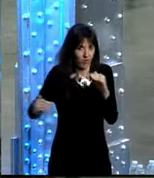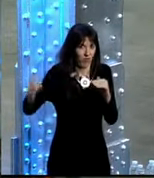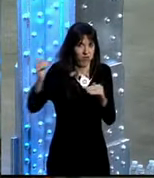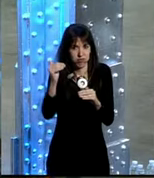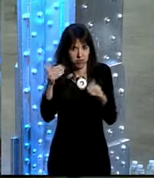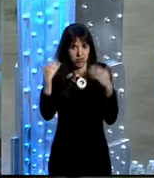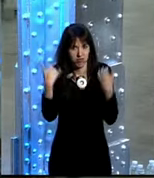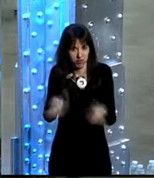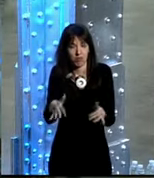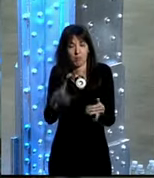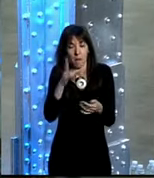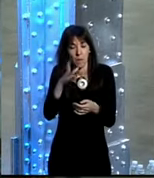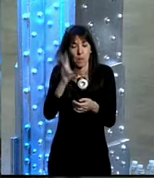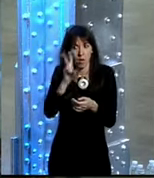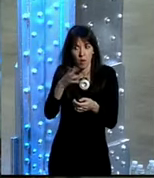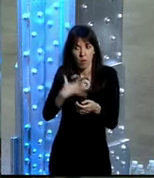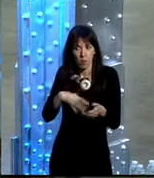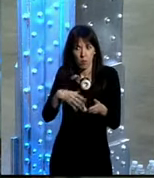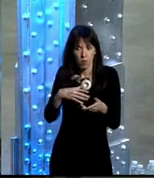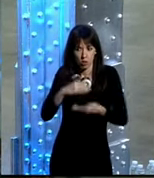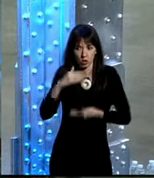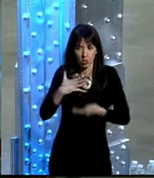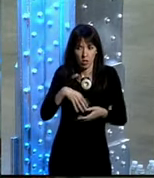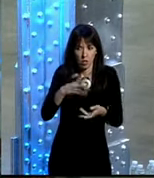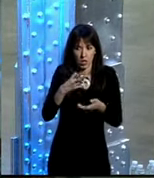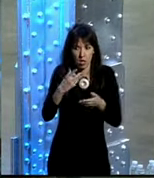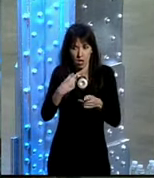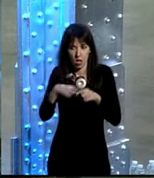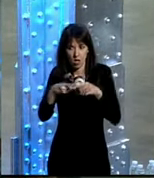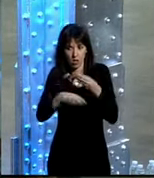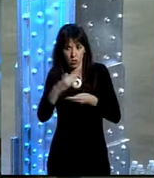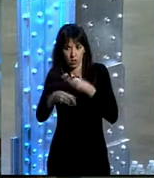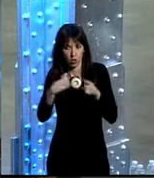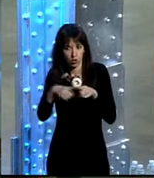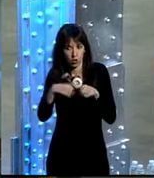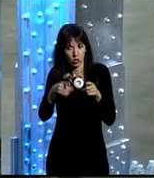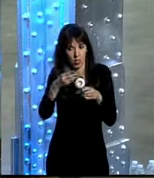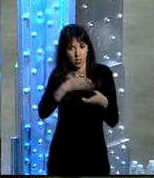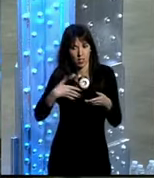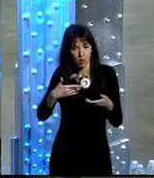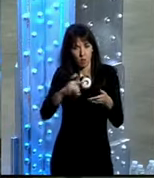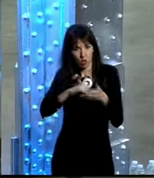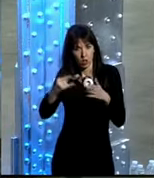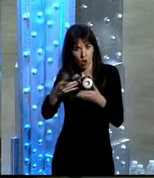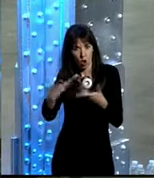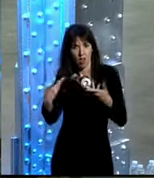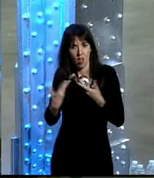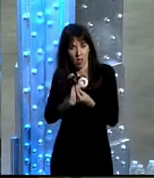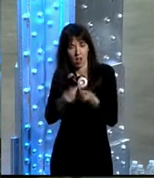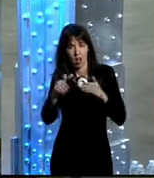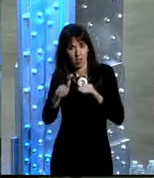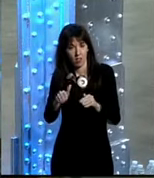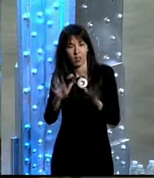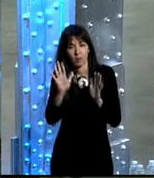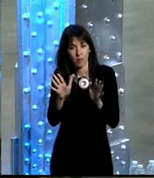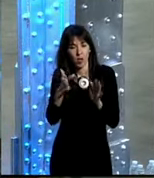the missions made a huge leap. I mean, we see that we can do a lot more than we are doing, and we want that technology to